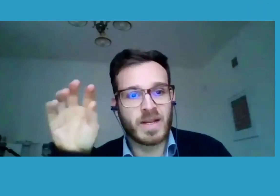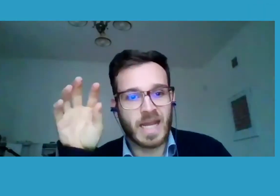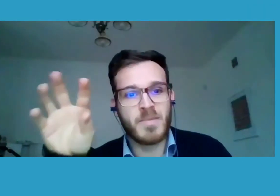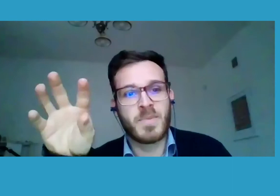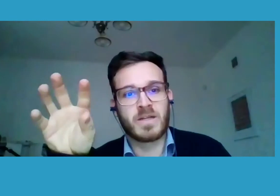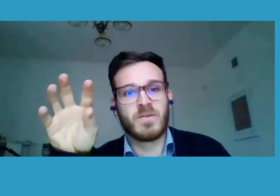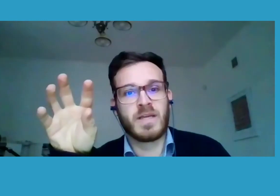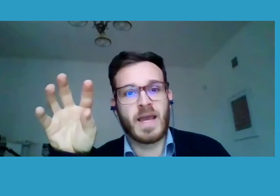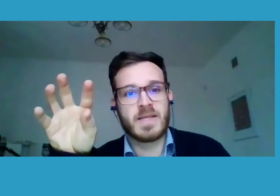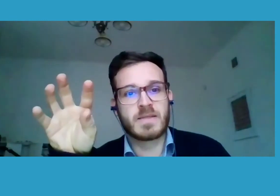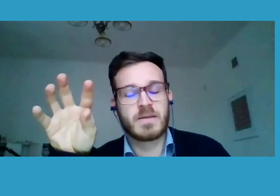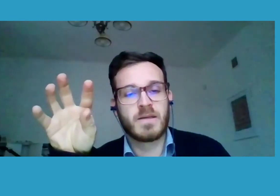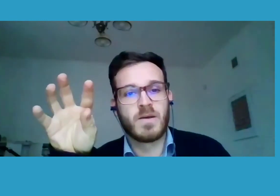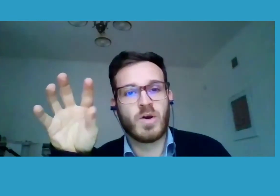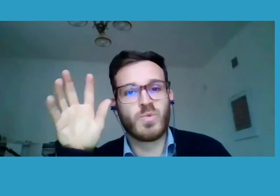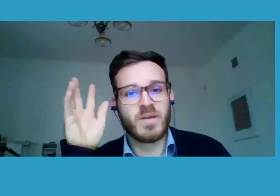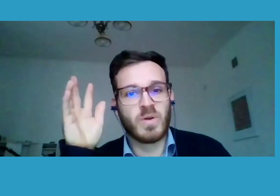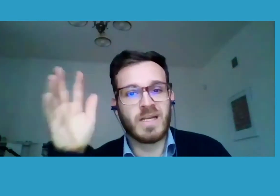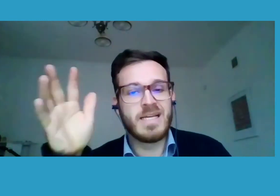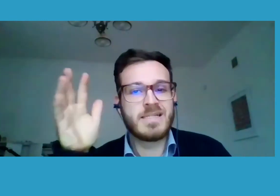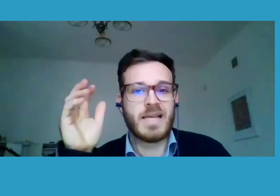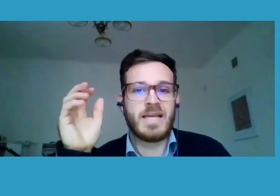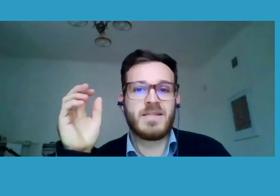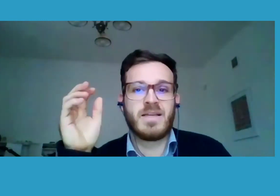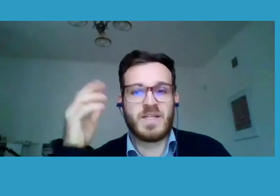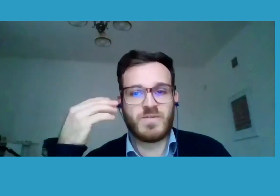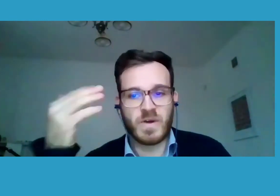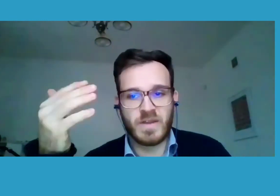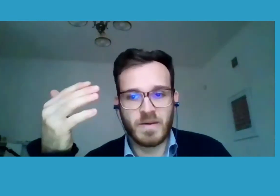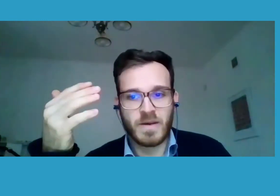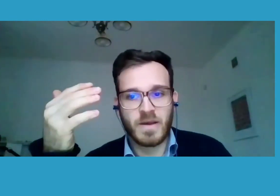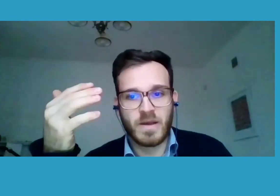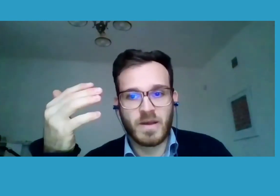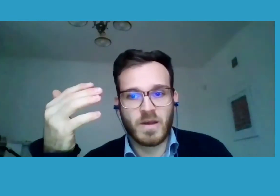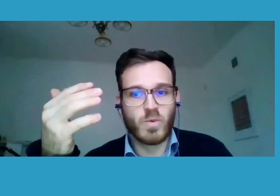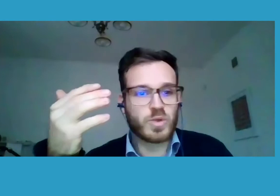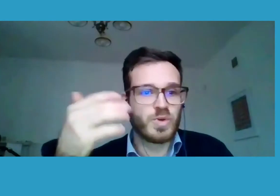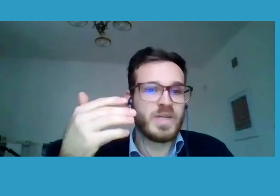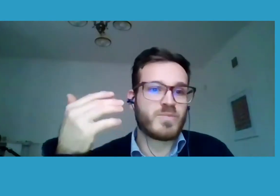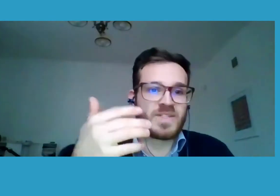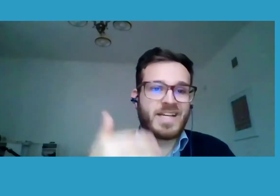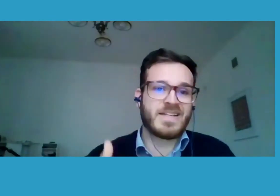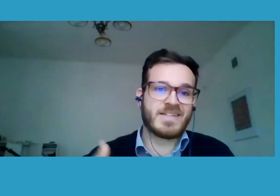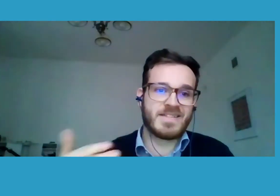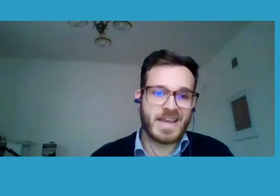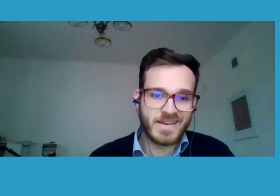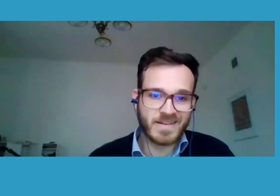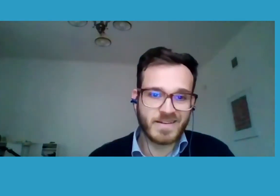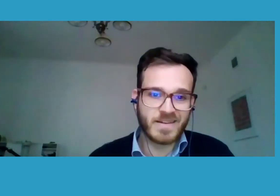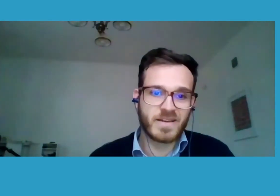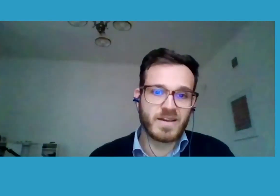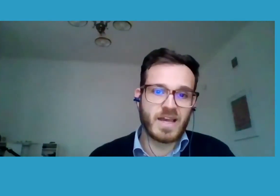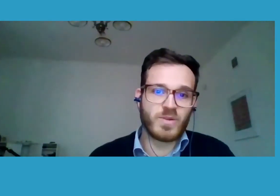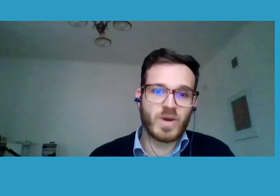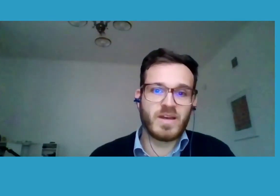have a direct impact on the case, on whether police takes the case further, what would be the prosecutor's